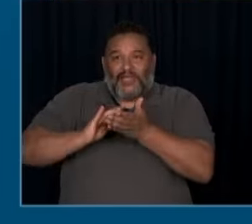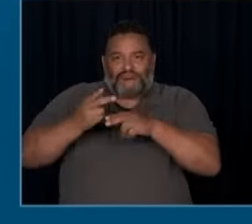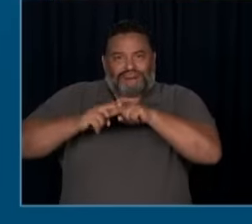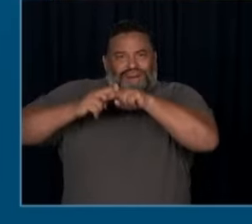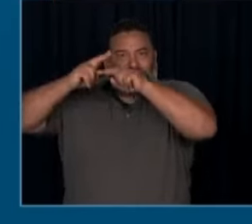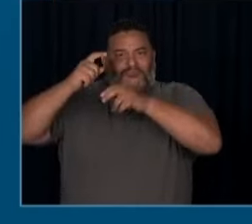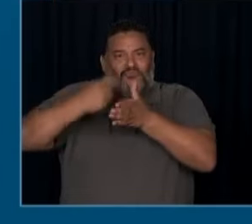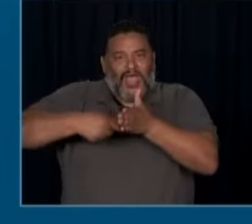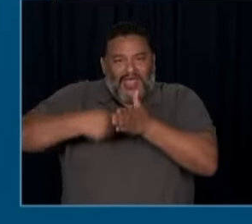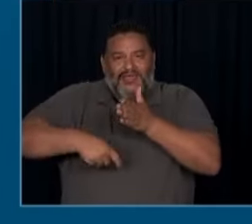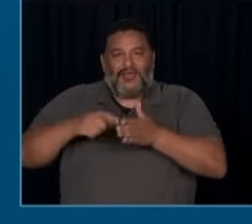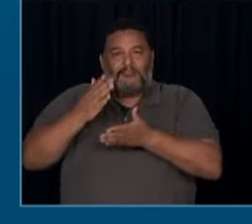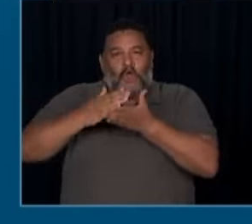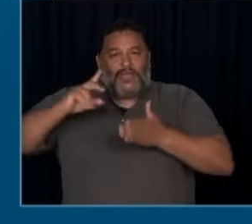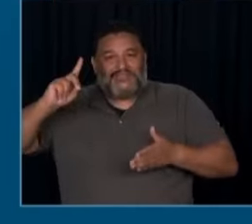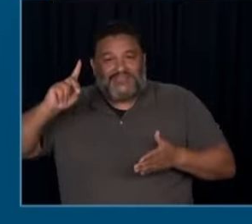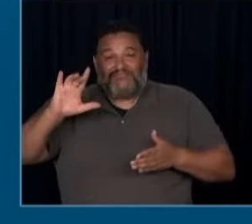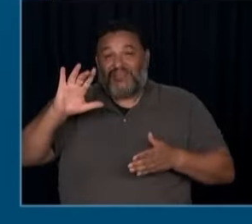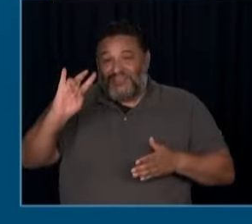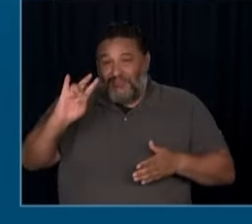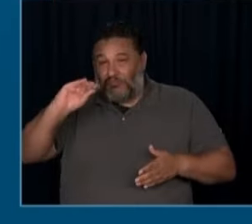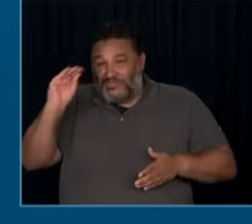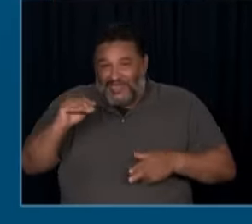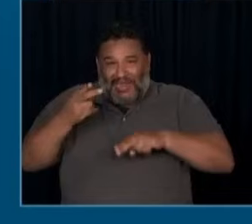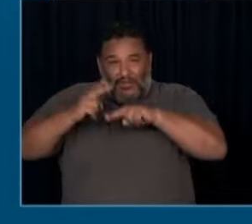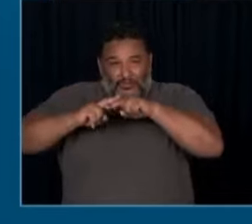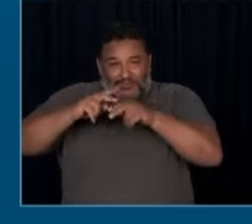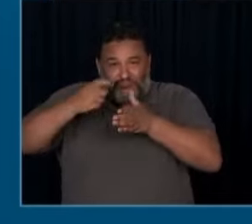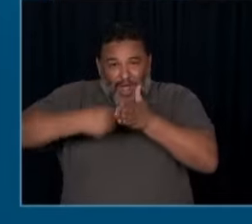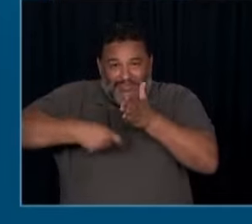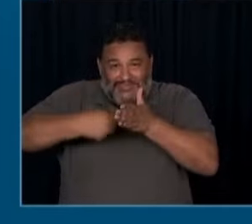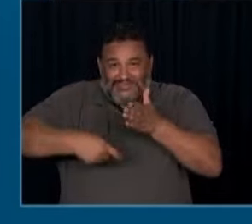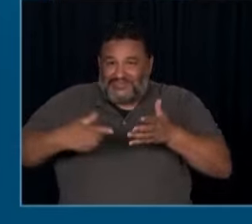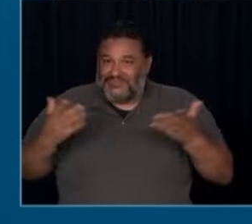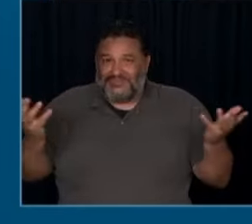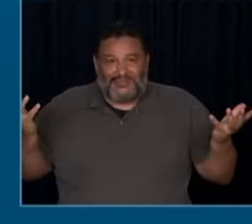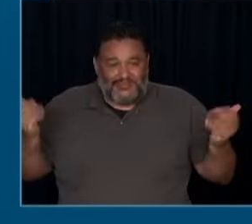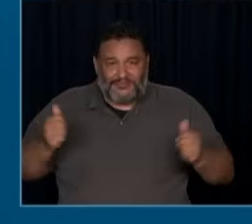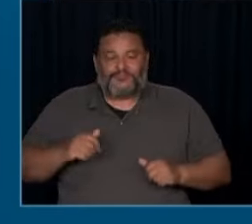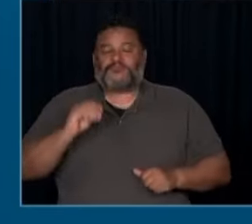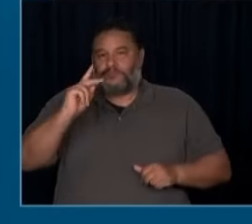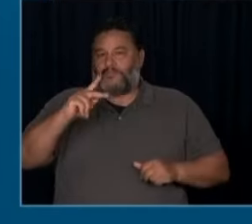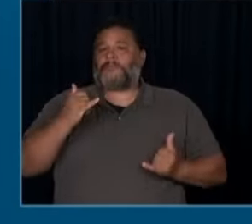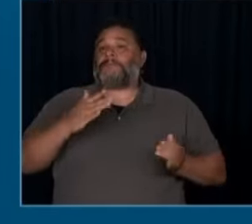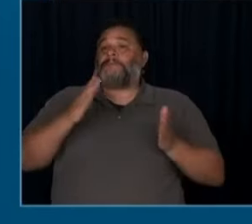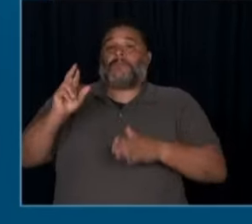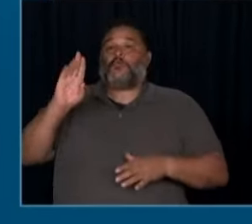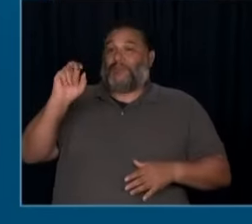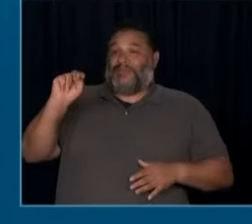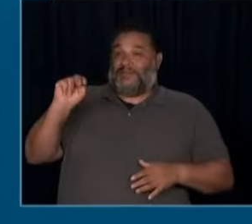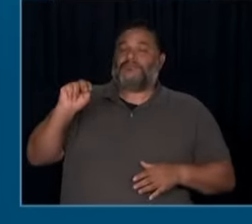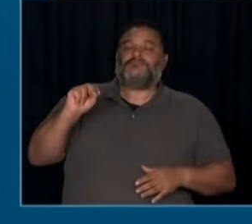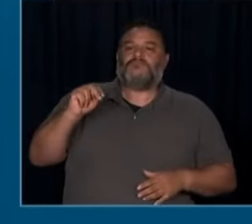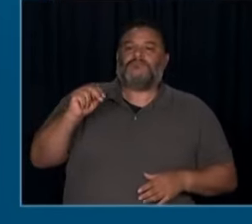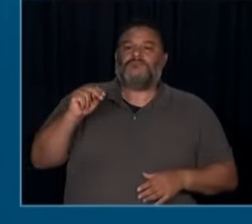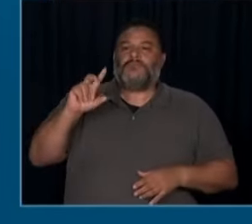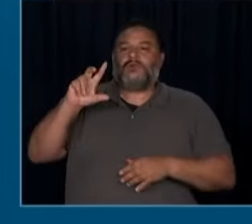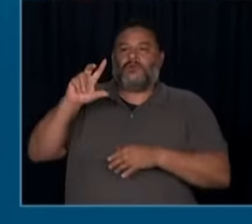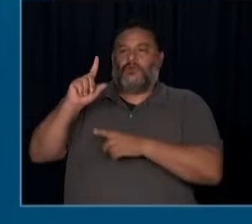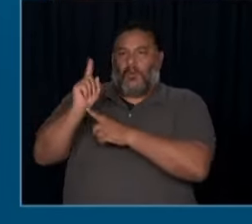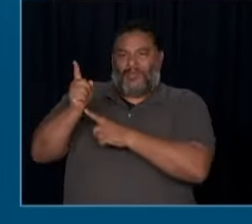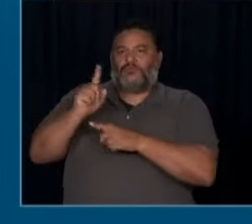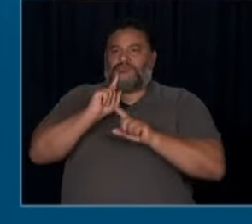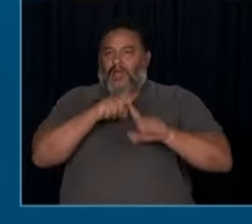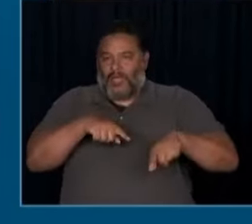you. 57% increase in price. Thank you. Mr. Gallego, I'm going to give you 1 minute to respond to that and also talk about Social